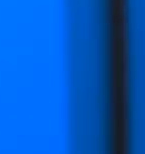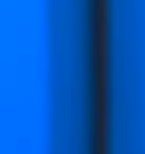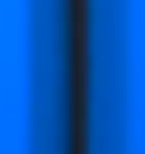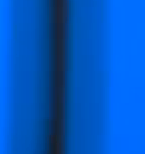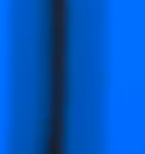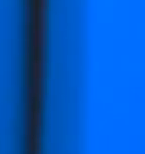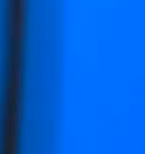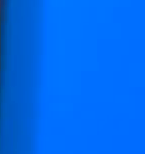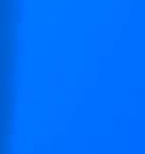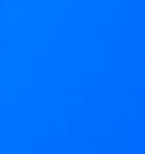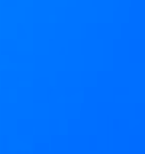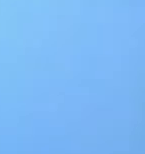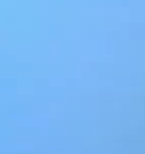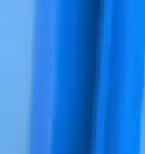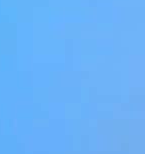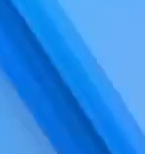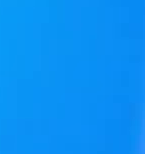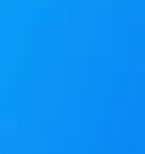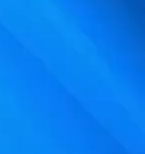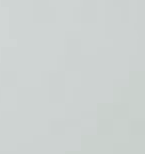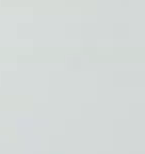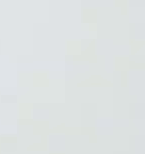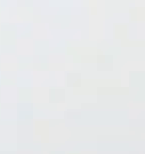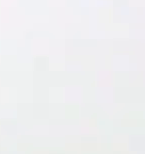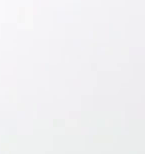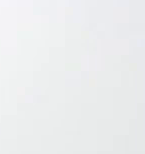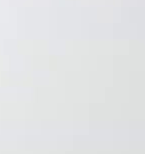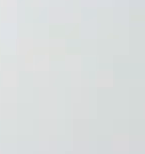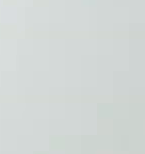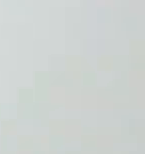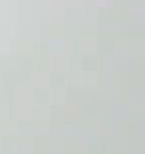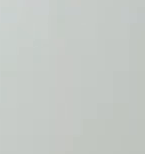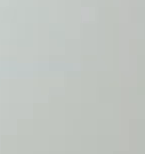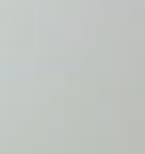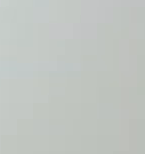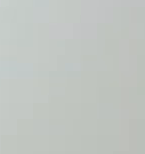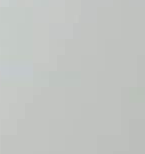ZNS Total Sports is brought to you by Fourth Terrace Diagnostic Center.